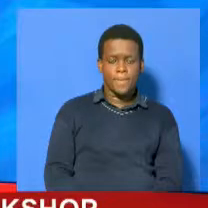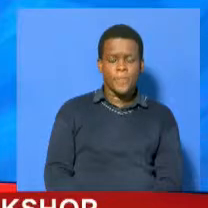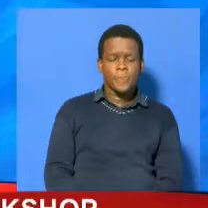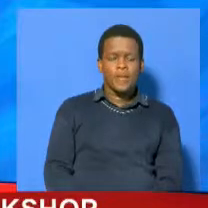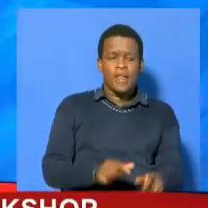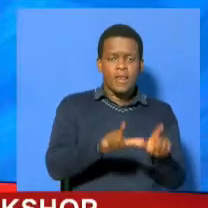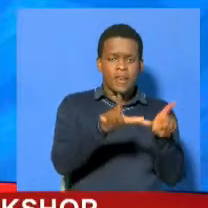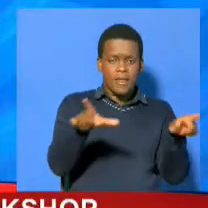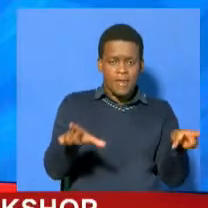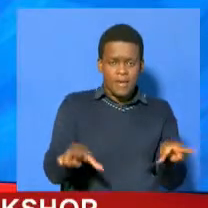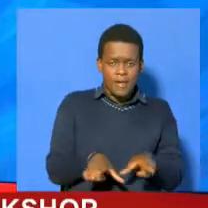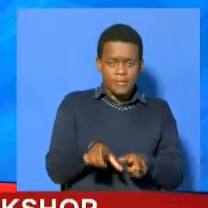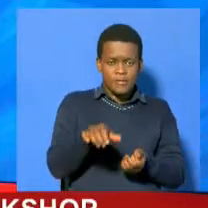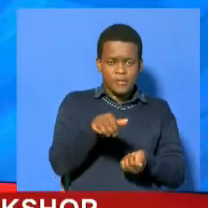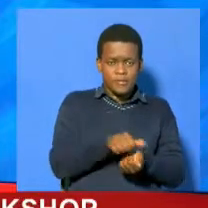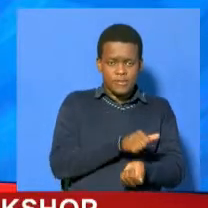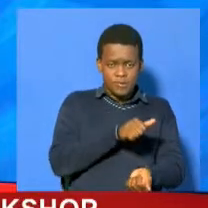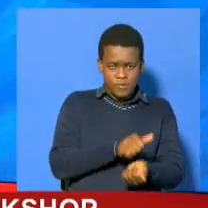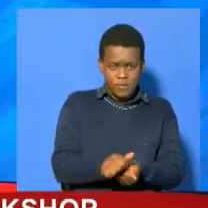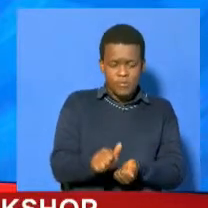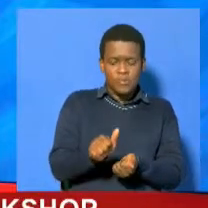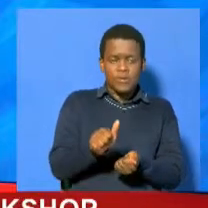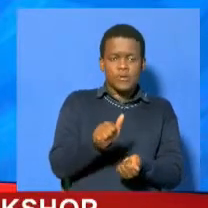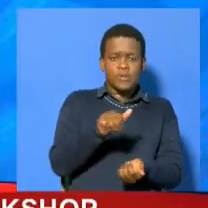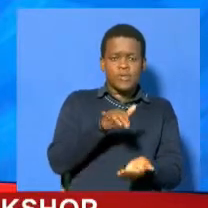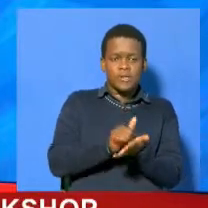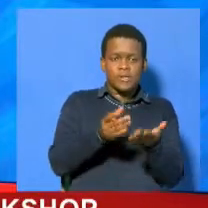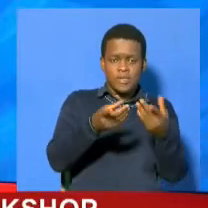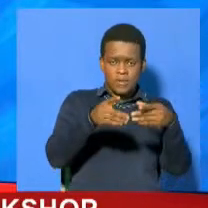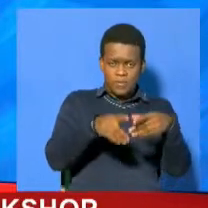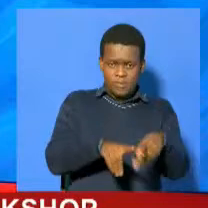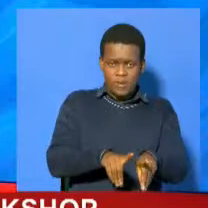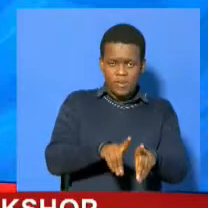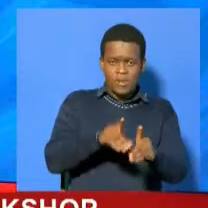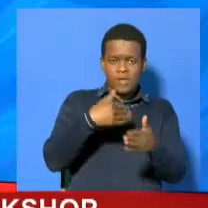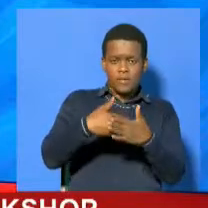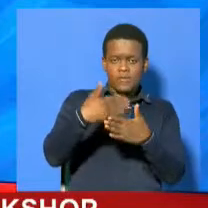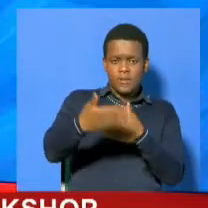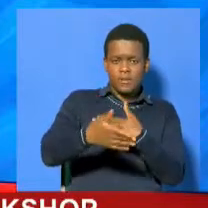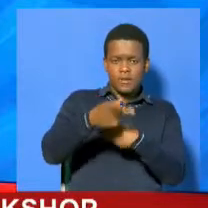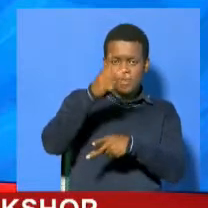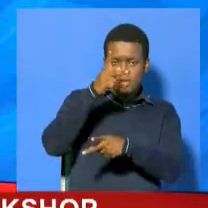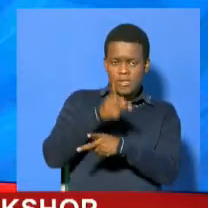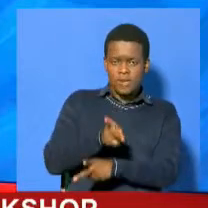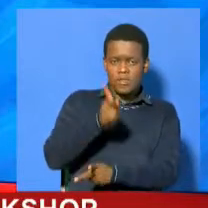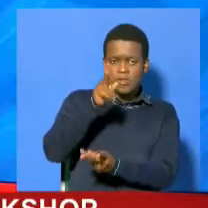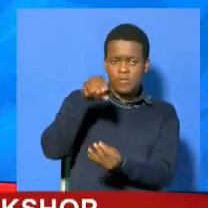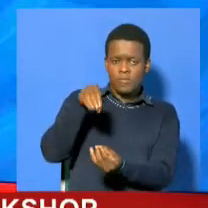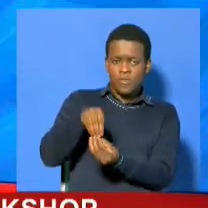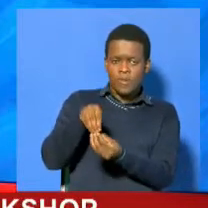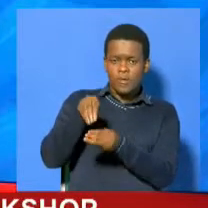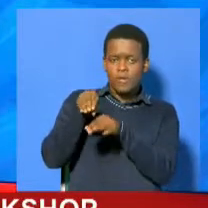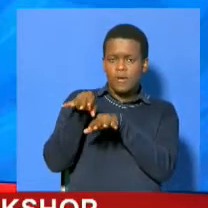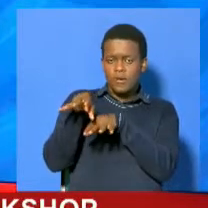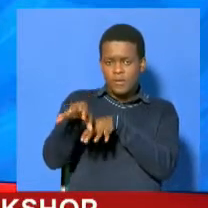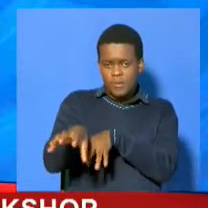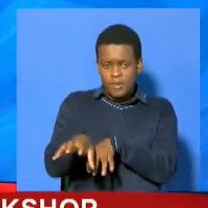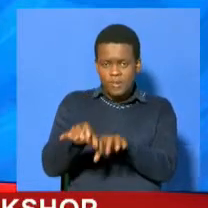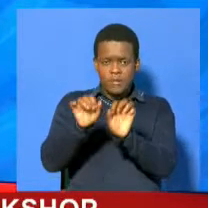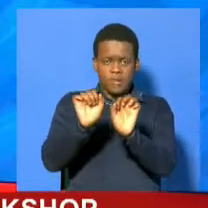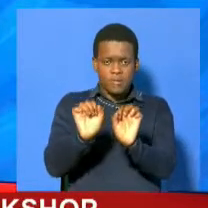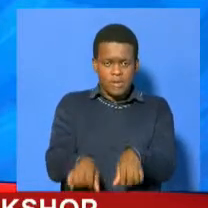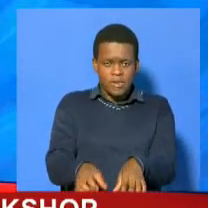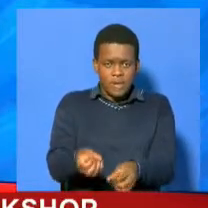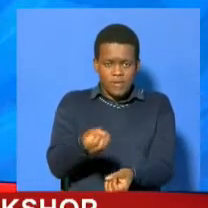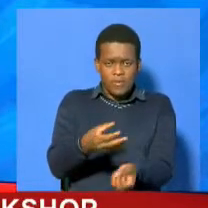overstocking and prolonged occupation has emerged as a significant concern for the Ministry of Agriculture, affecting the ability